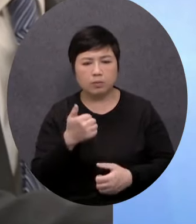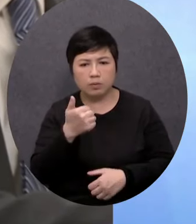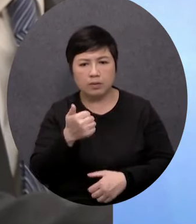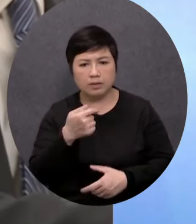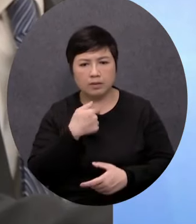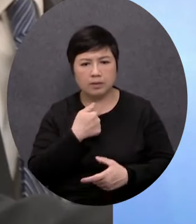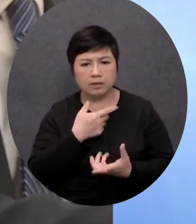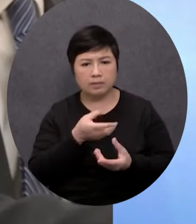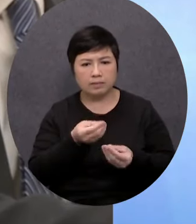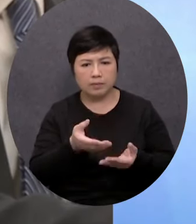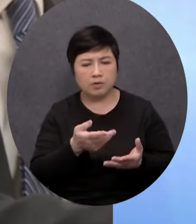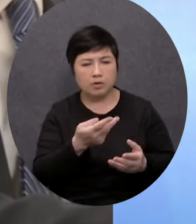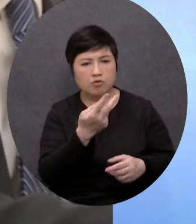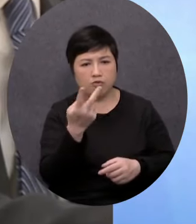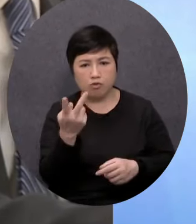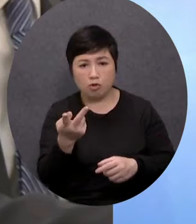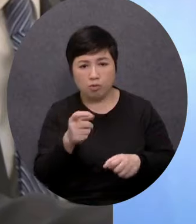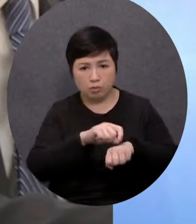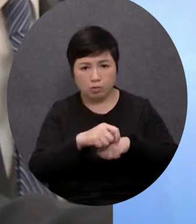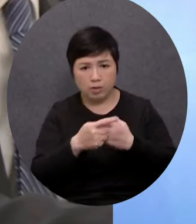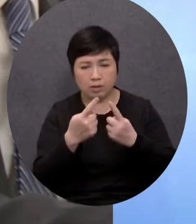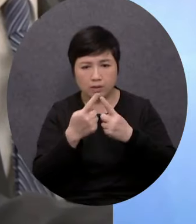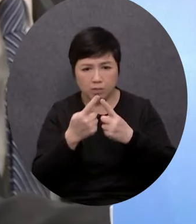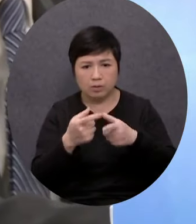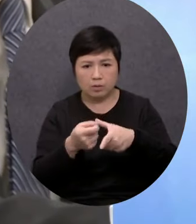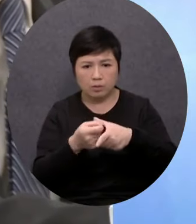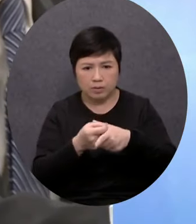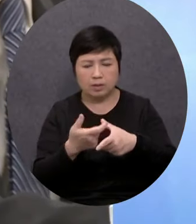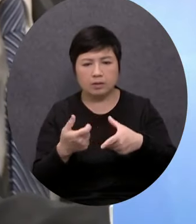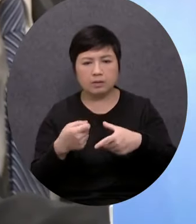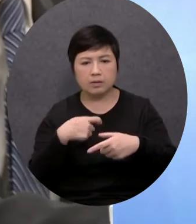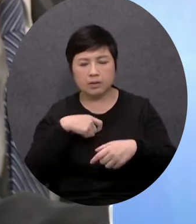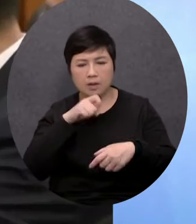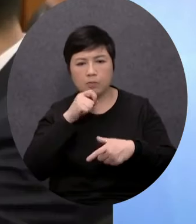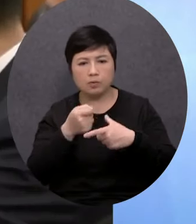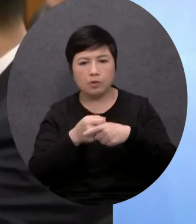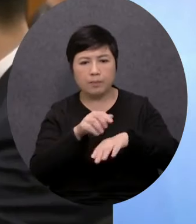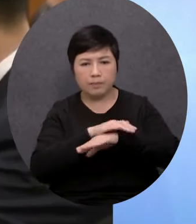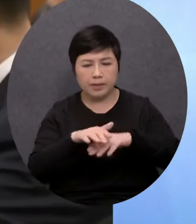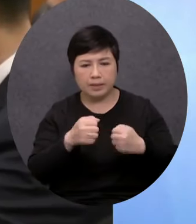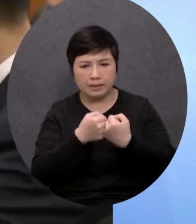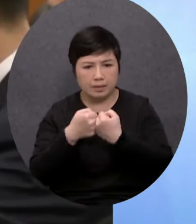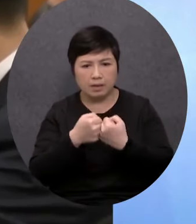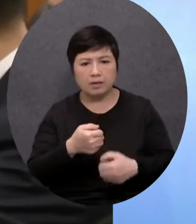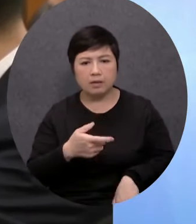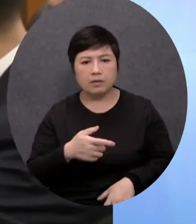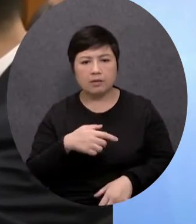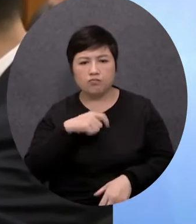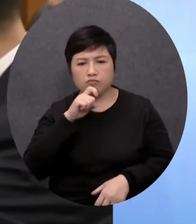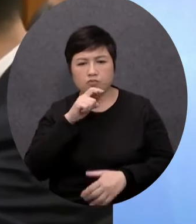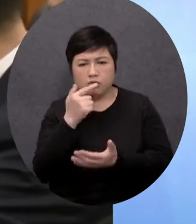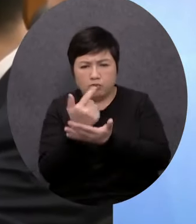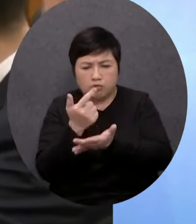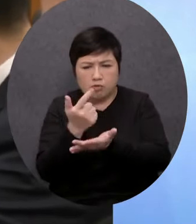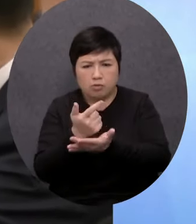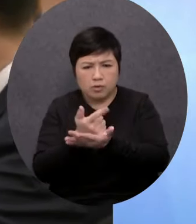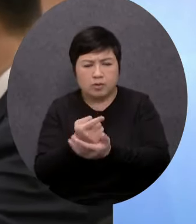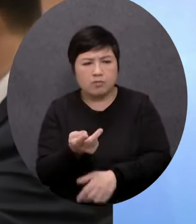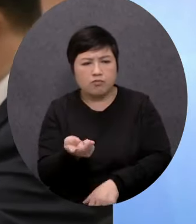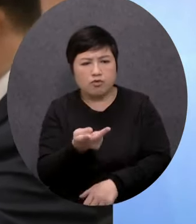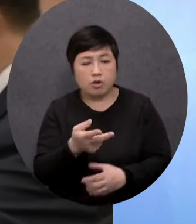a level playing field for firms and workers in both countries. It also remains crucial for the two